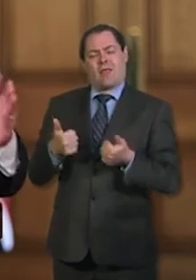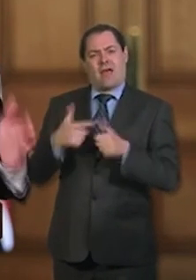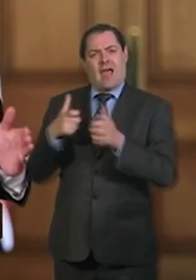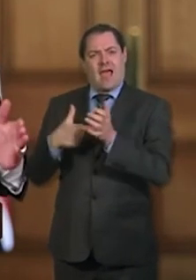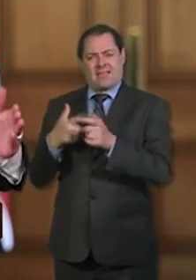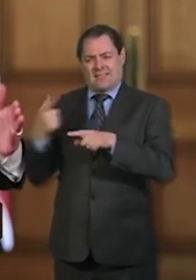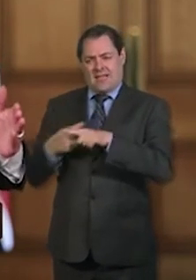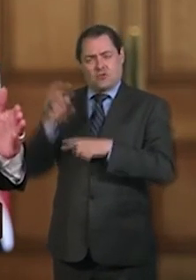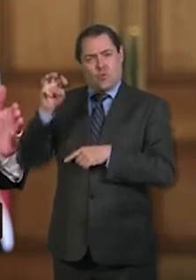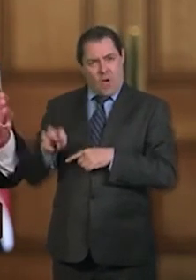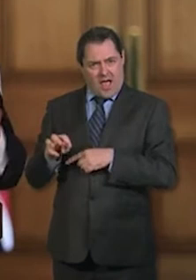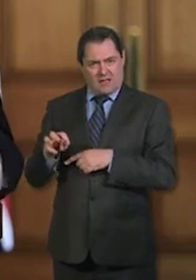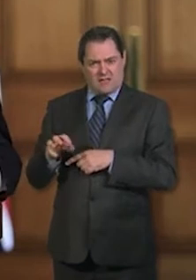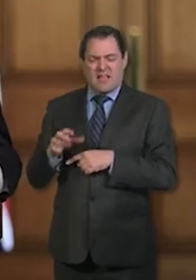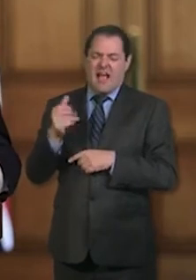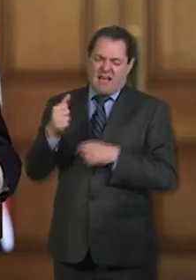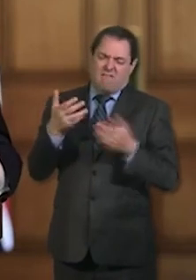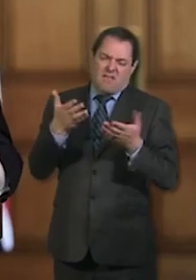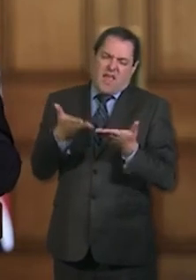and Northern Irish